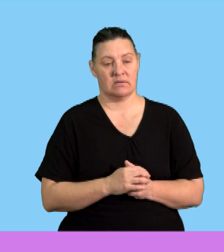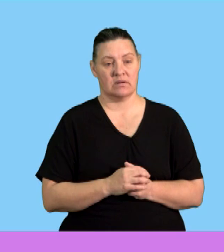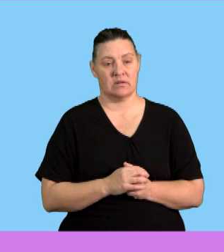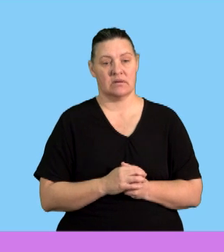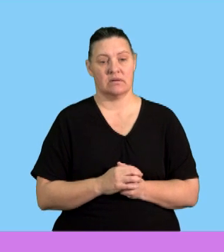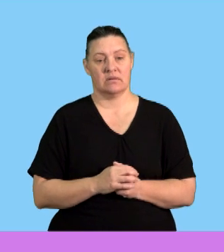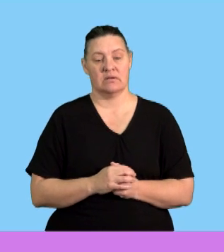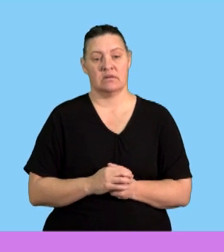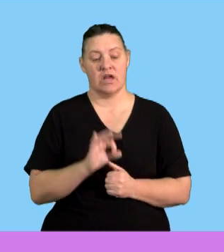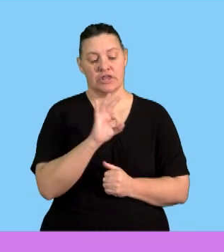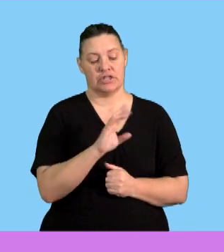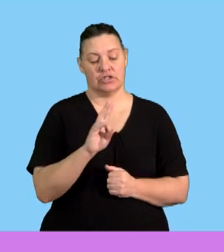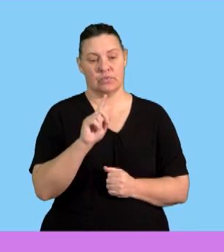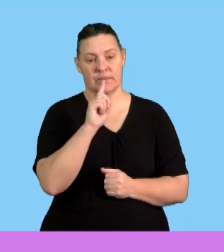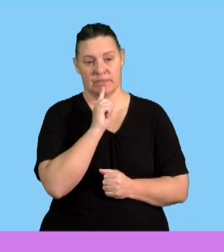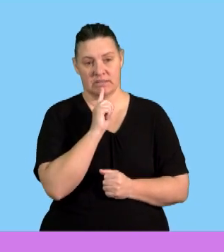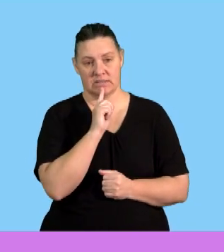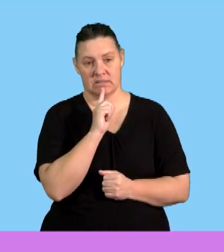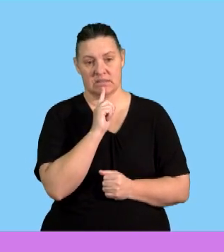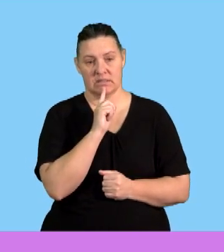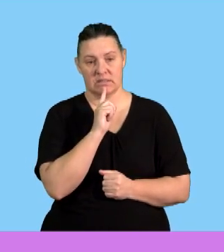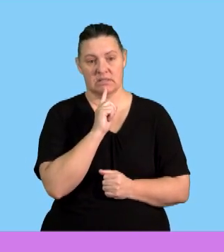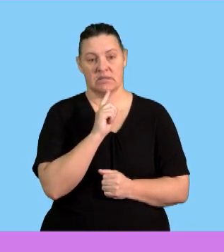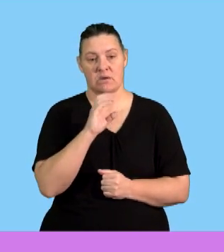investment will be